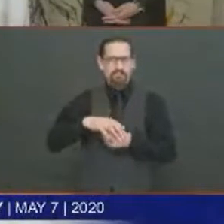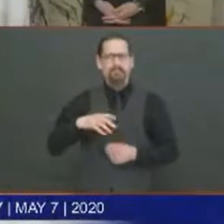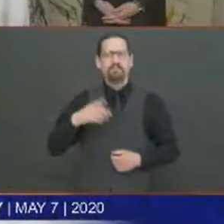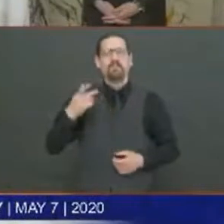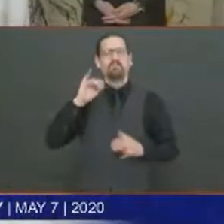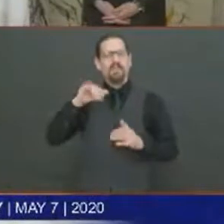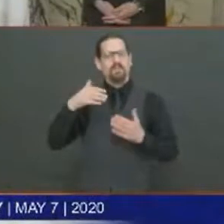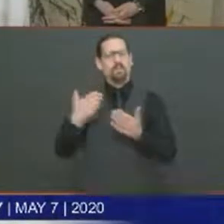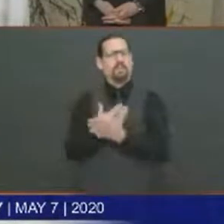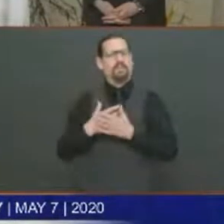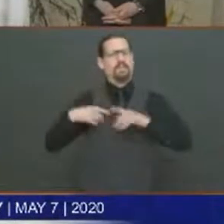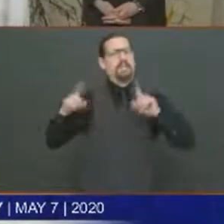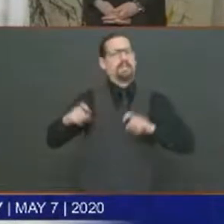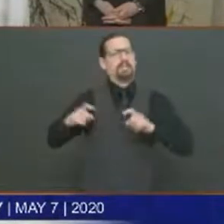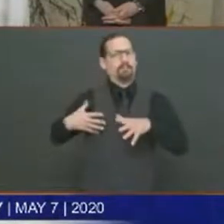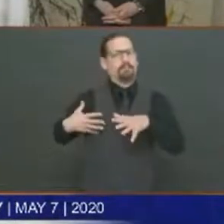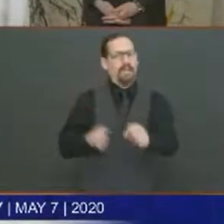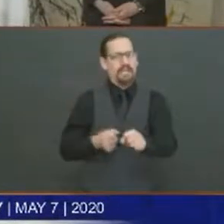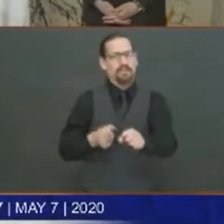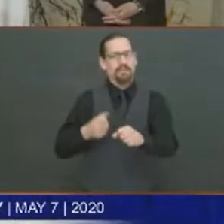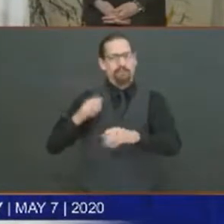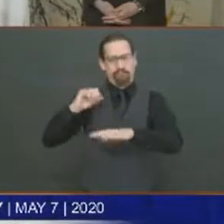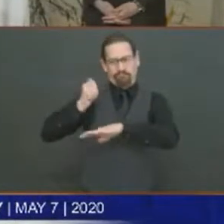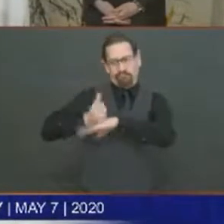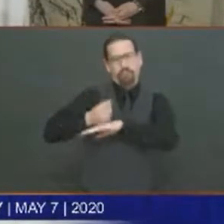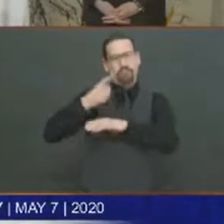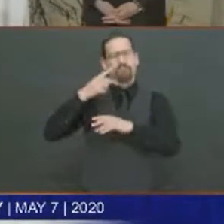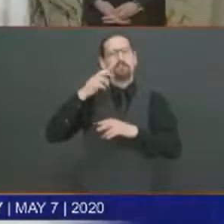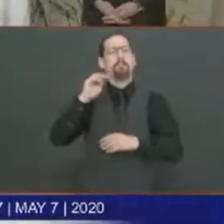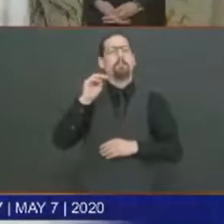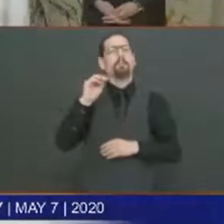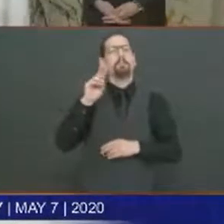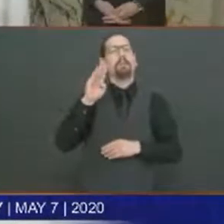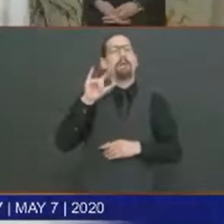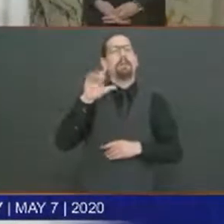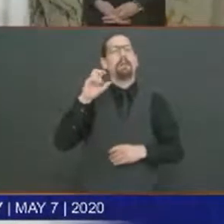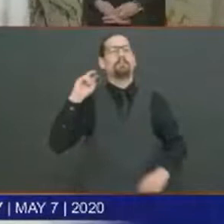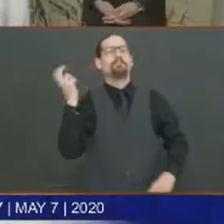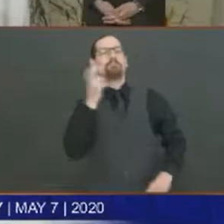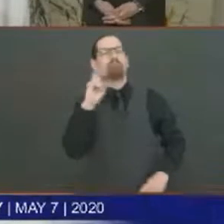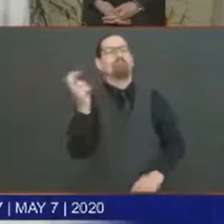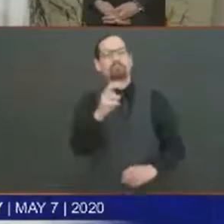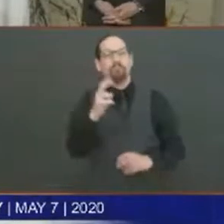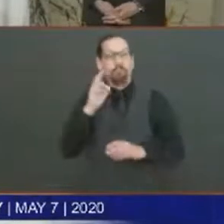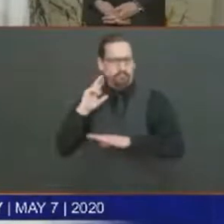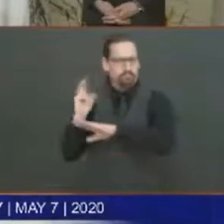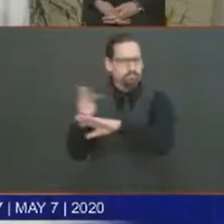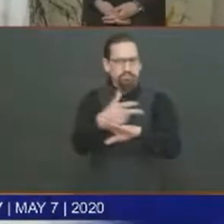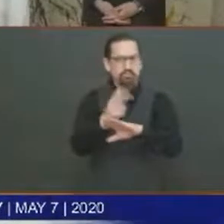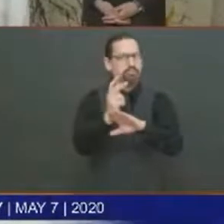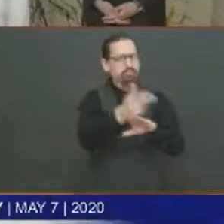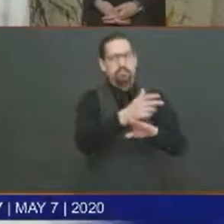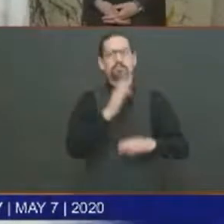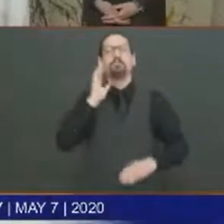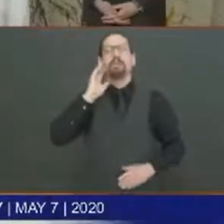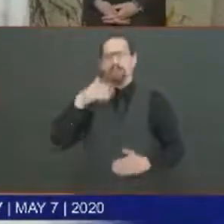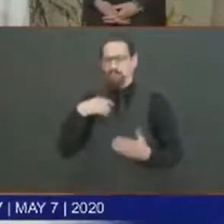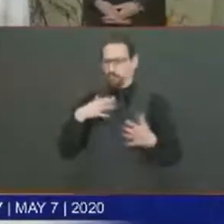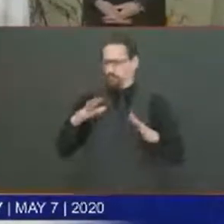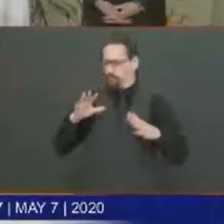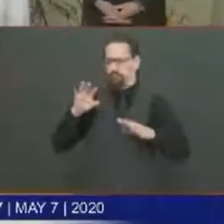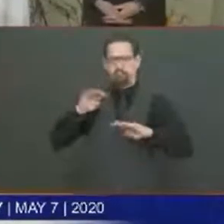mobile testing at nursing homes and hotspots. So I feel that we can check that box.